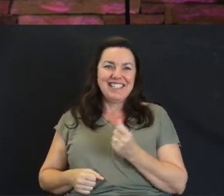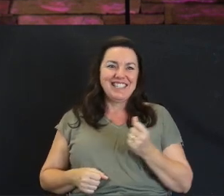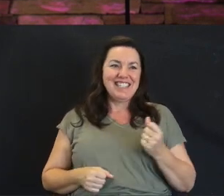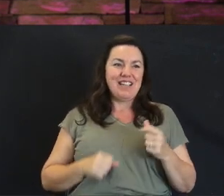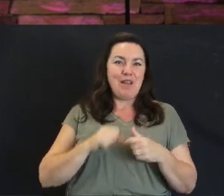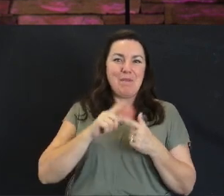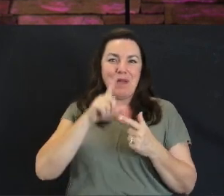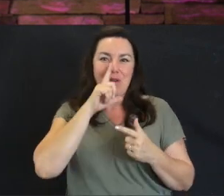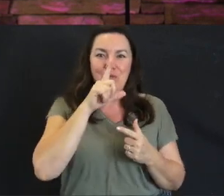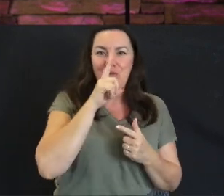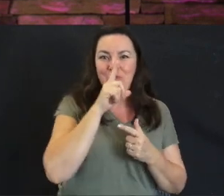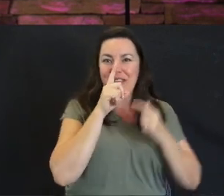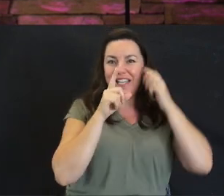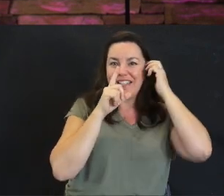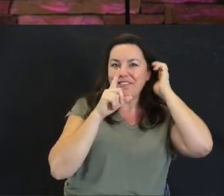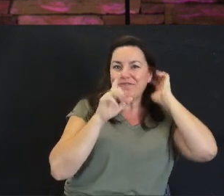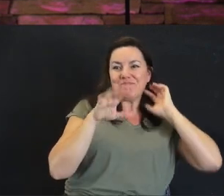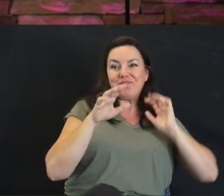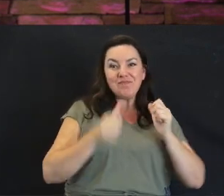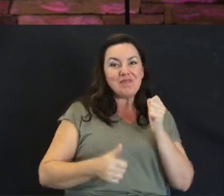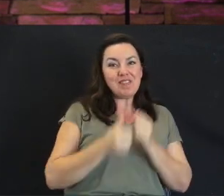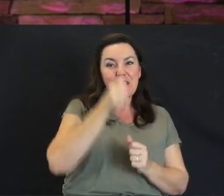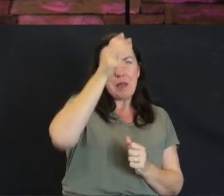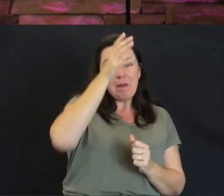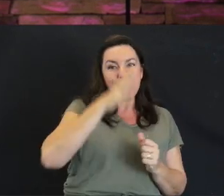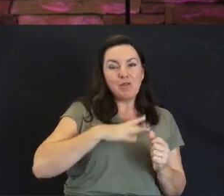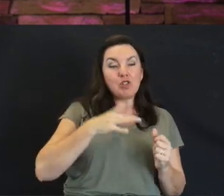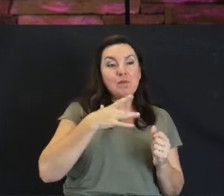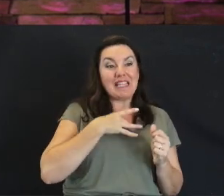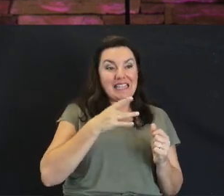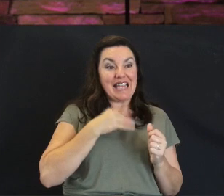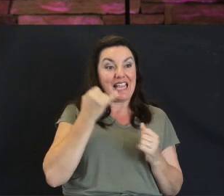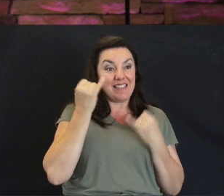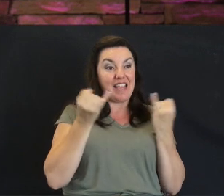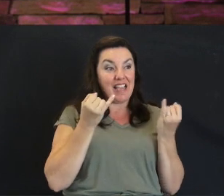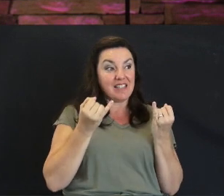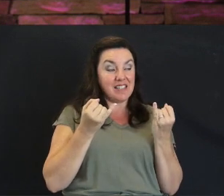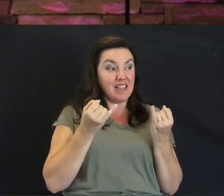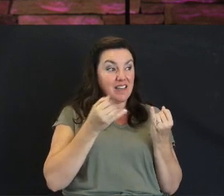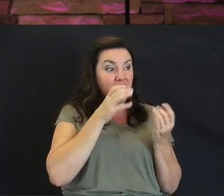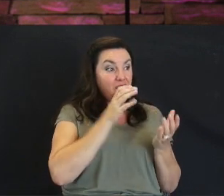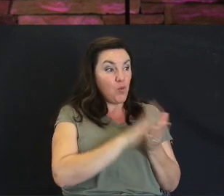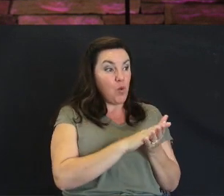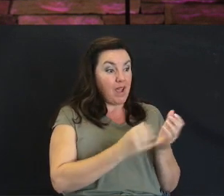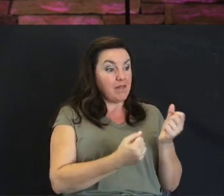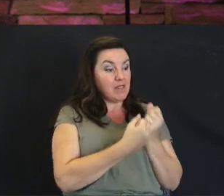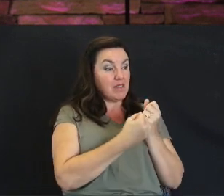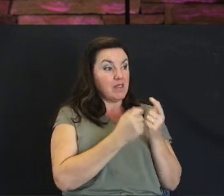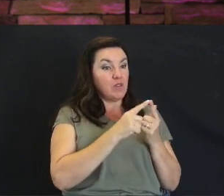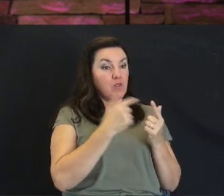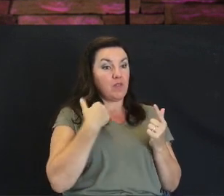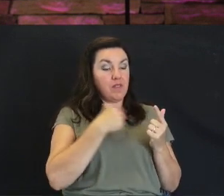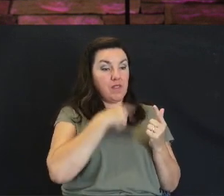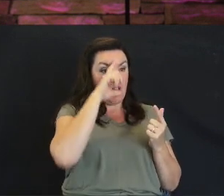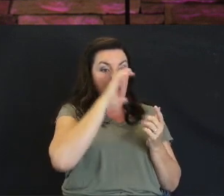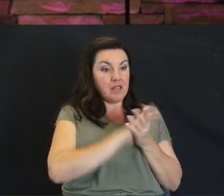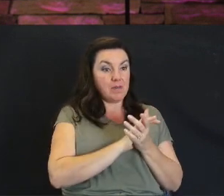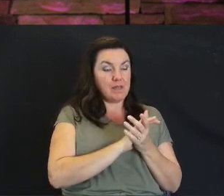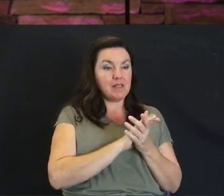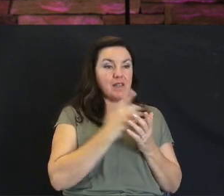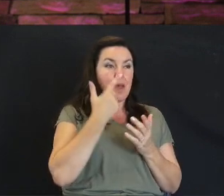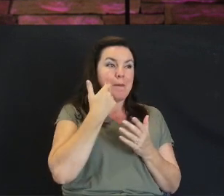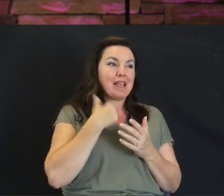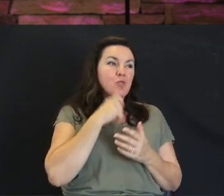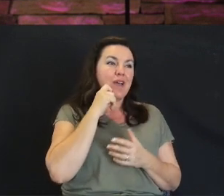But the reality is The reality is That most men Like this idea Of women being called To submit to their husbands Because we have A worldly and fleshly